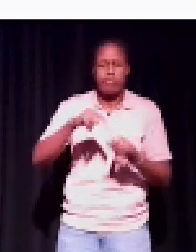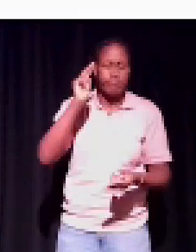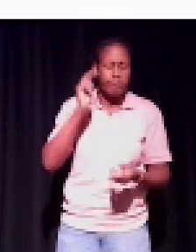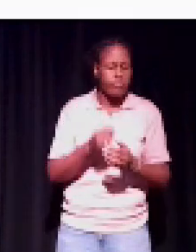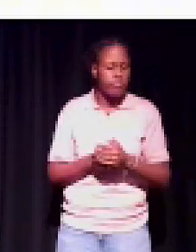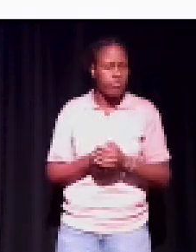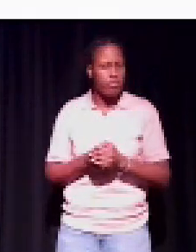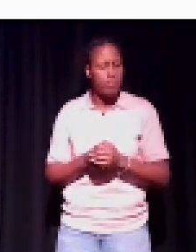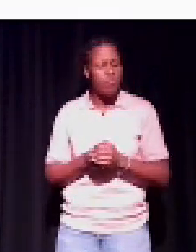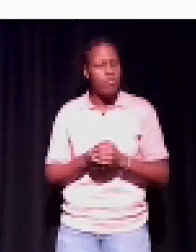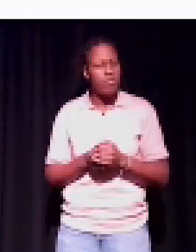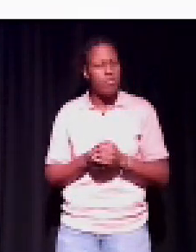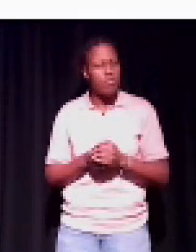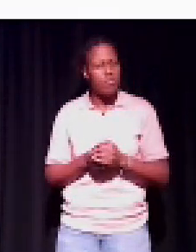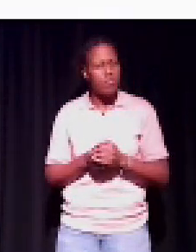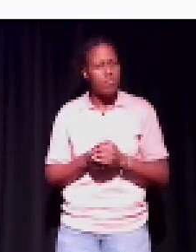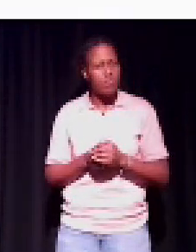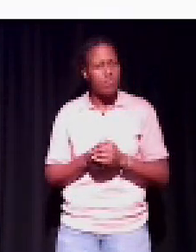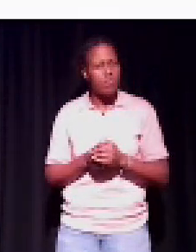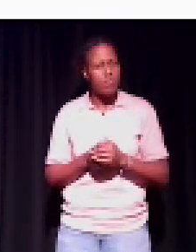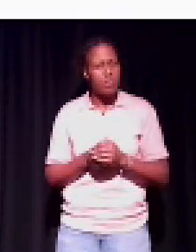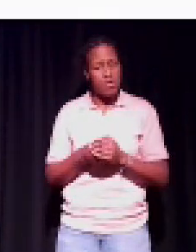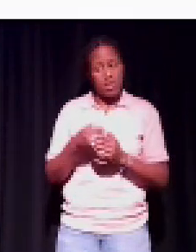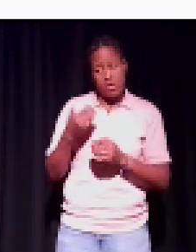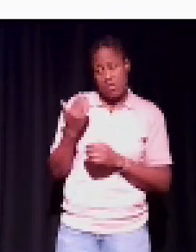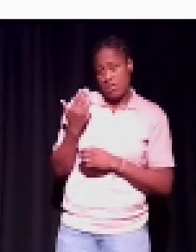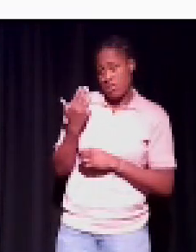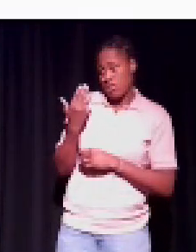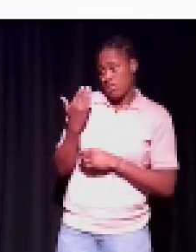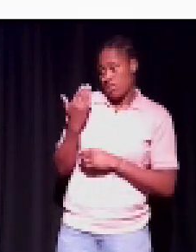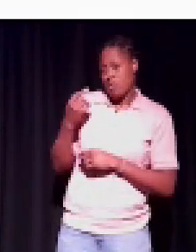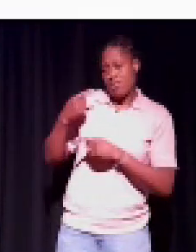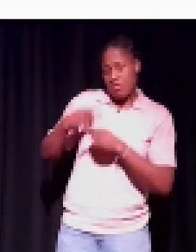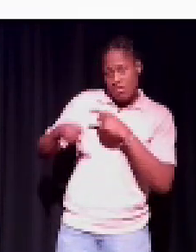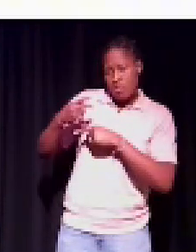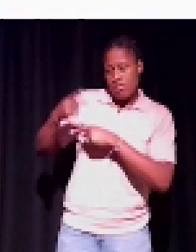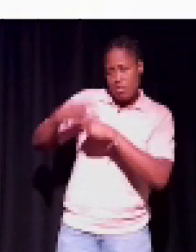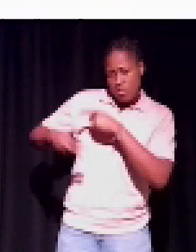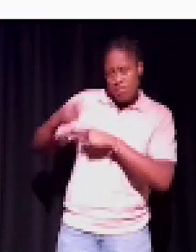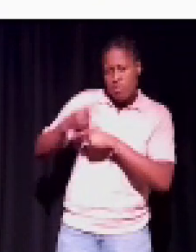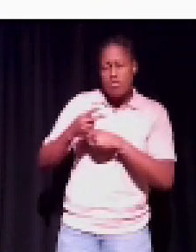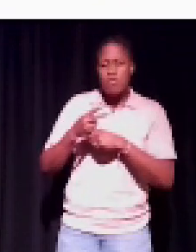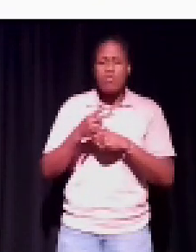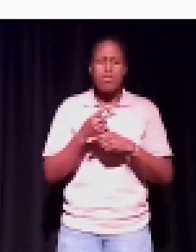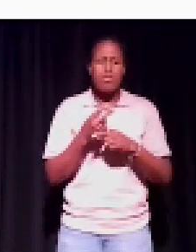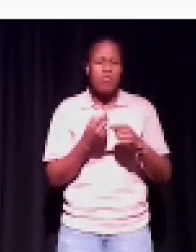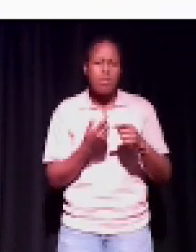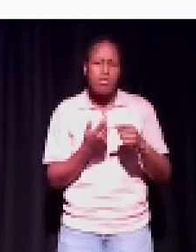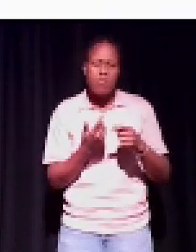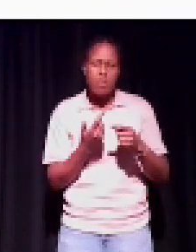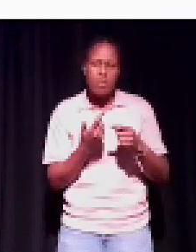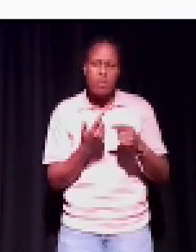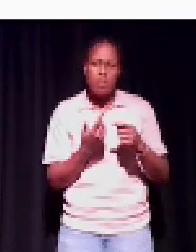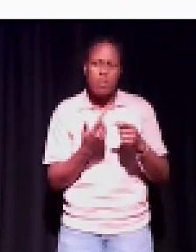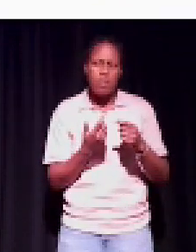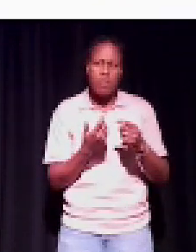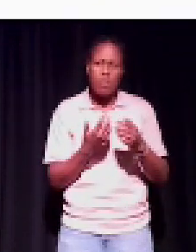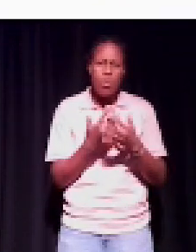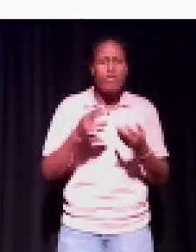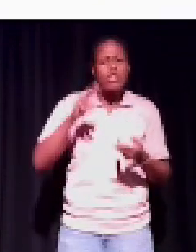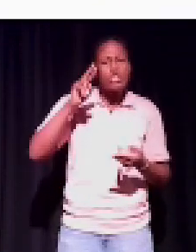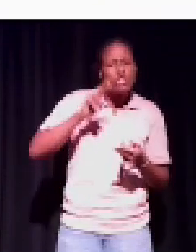There's also now, in the last few years, a load of cheaper devices that are sort